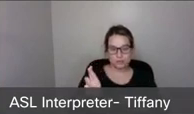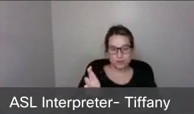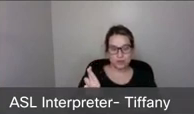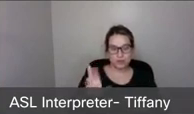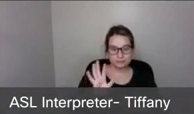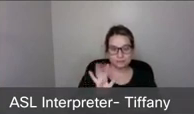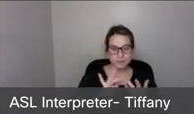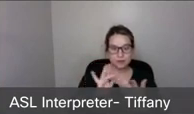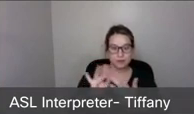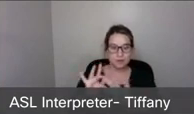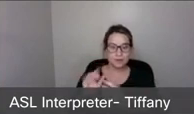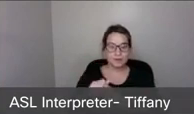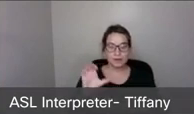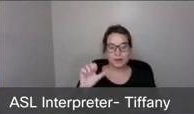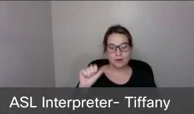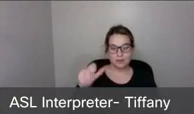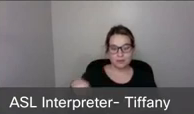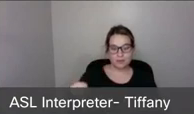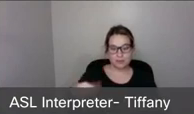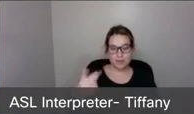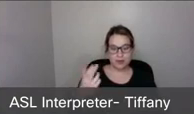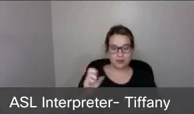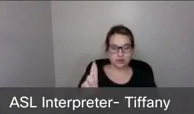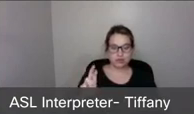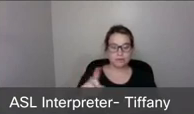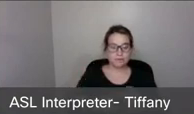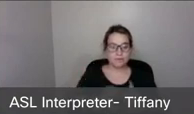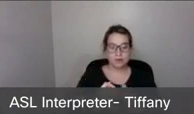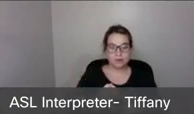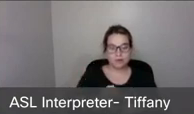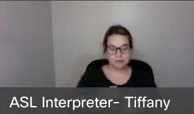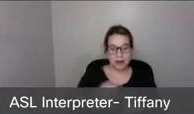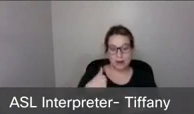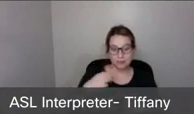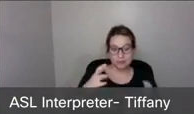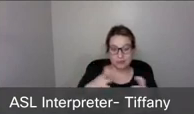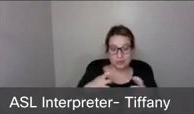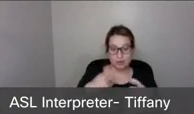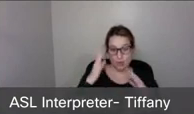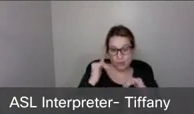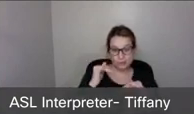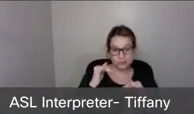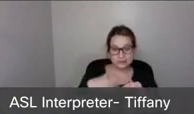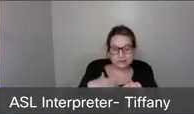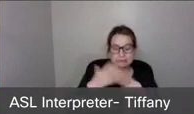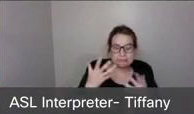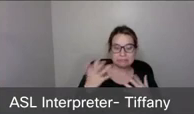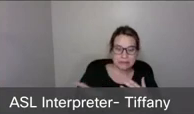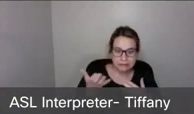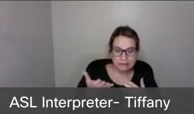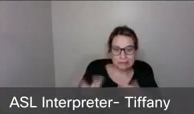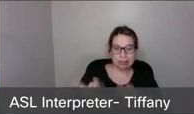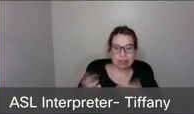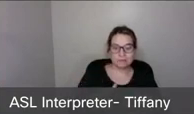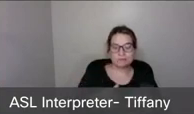their Apache friends. I'm retired now, but hope to be here until my last breath. In the